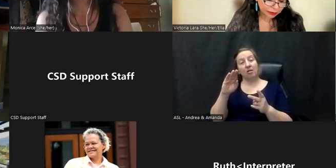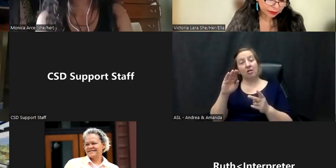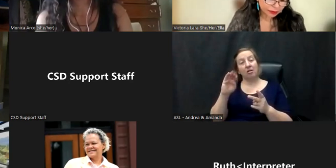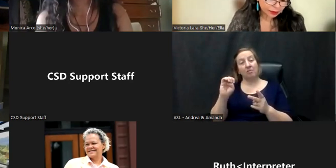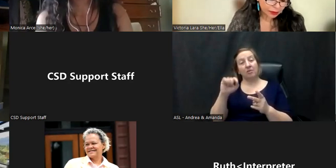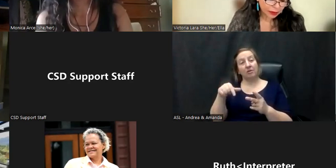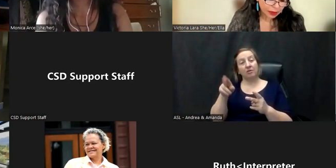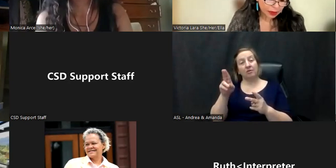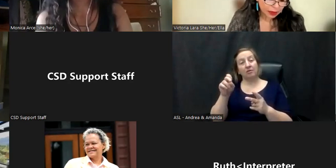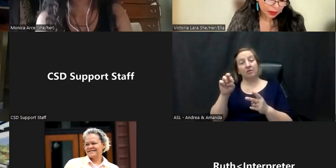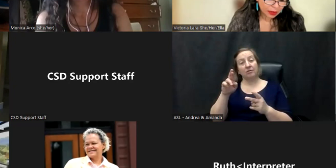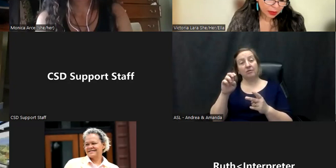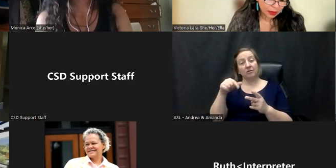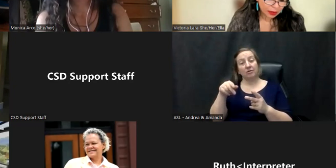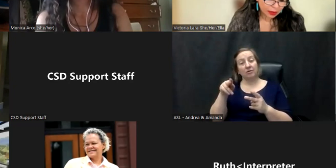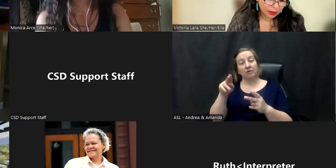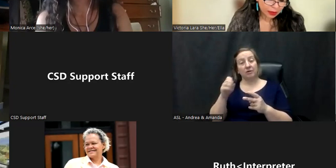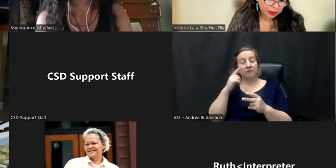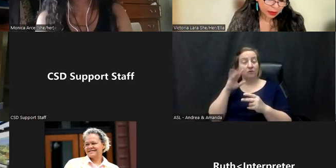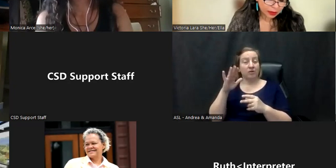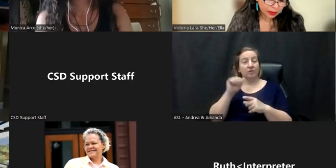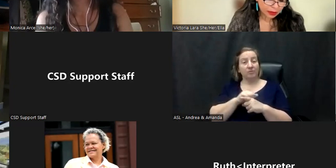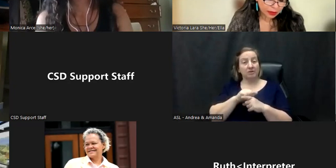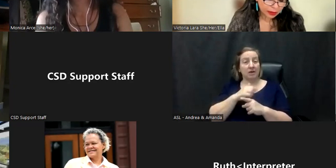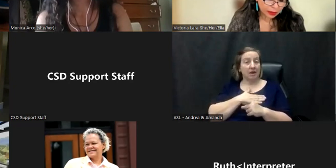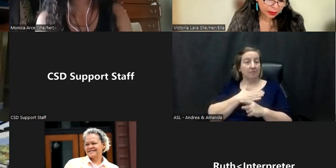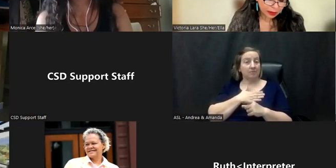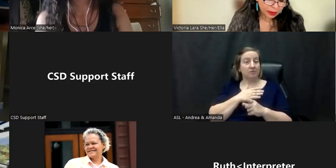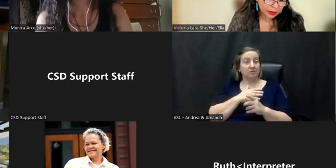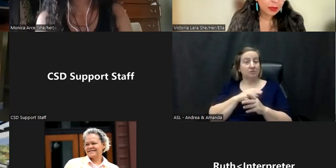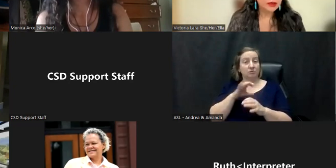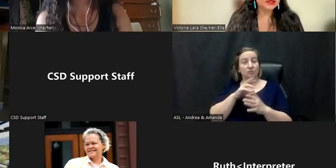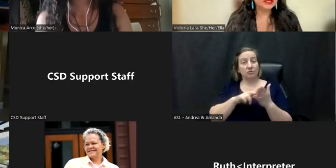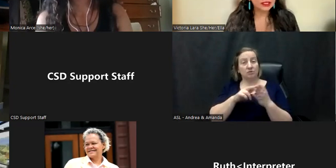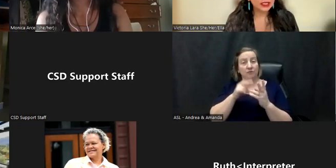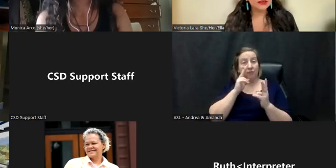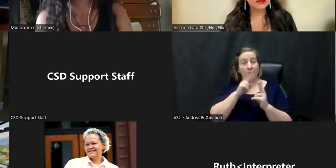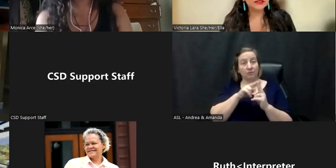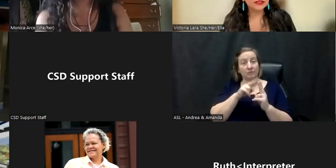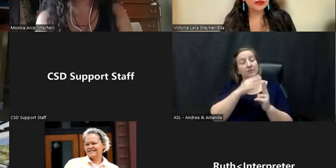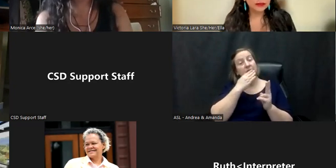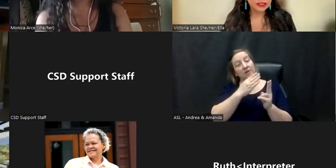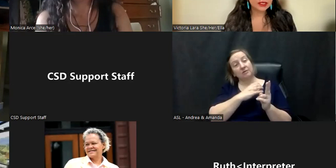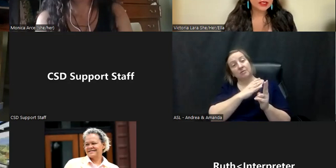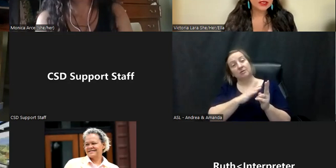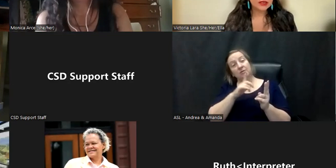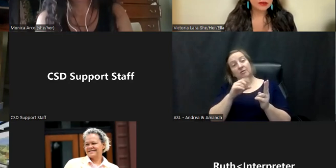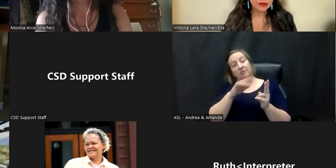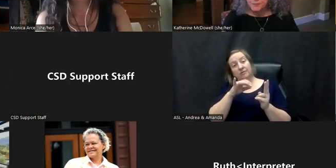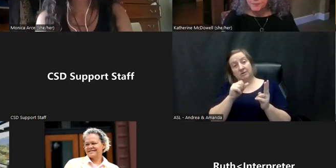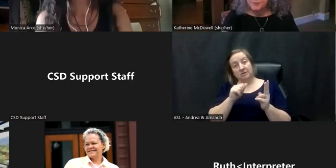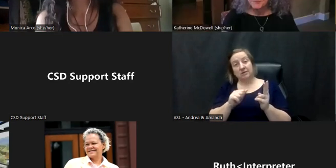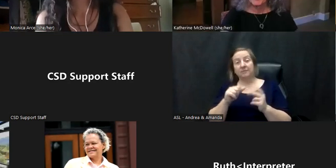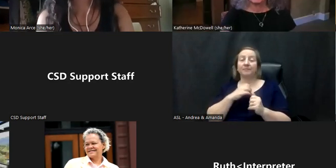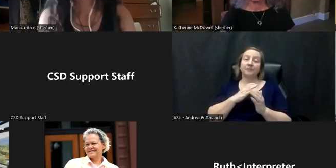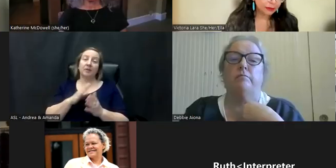for their practices, and I would be happy to volunteer to do the research on those two. Okay, thank you, Commissioner Lovisa.